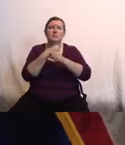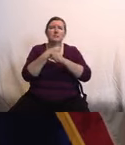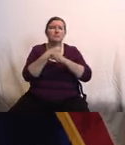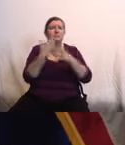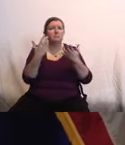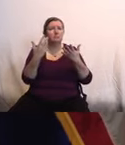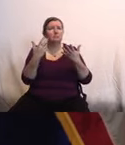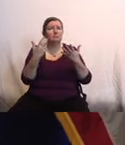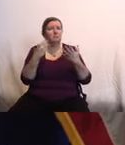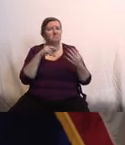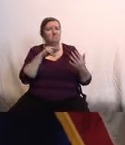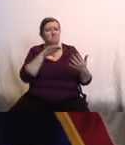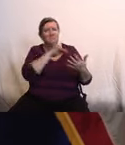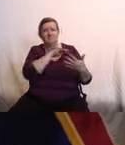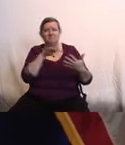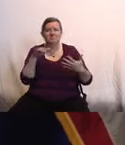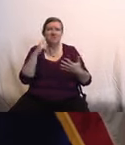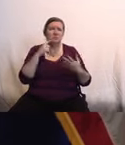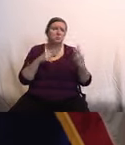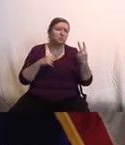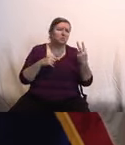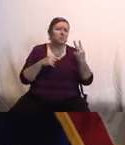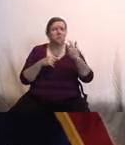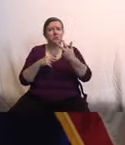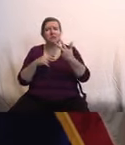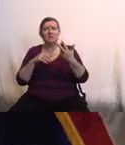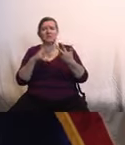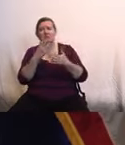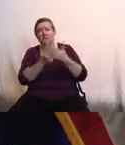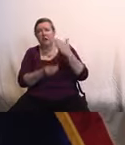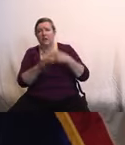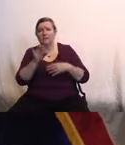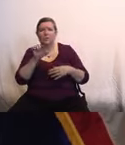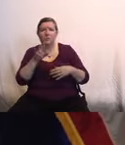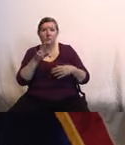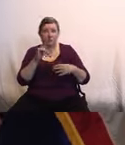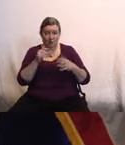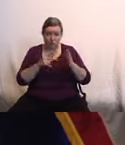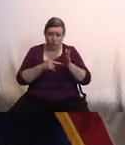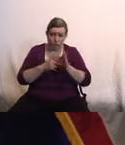to 3 children die of the flu. You know, we're seeing roughly 3 times that